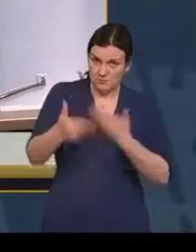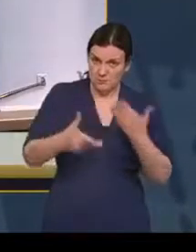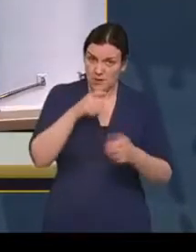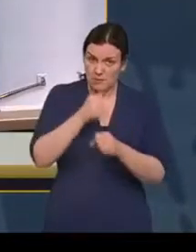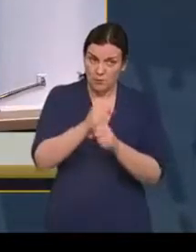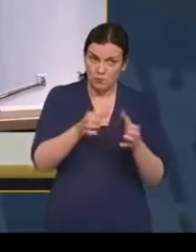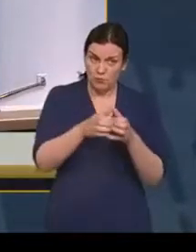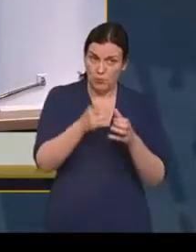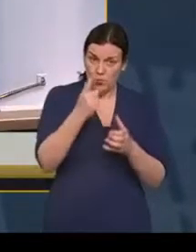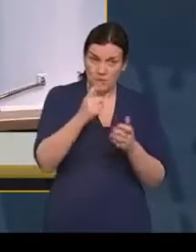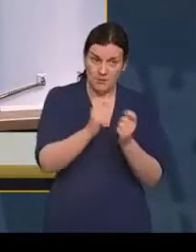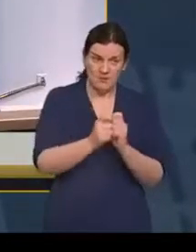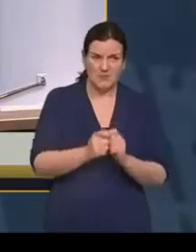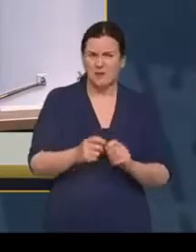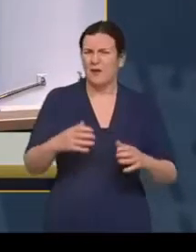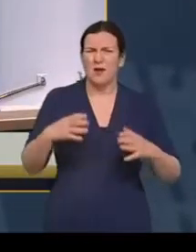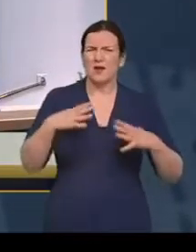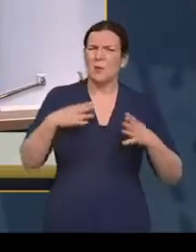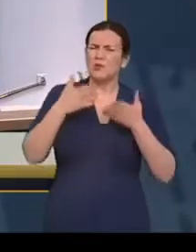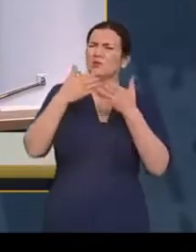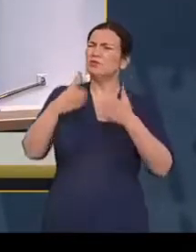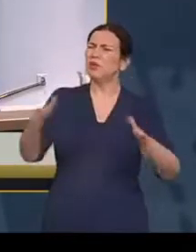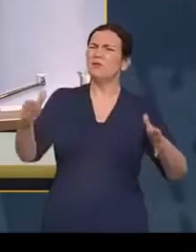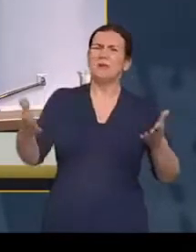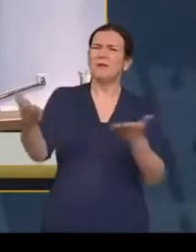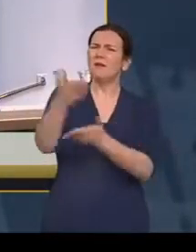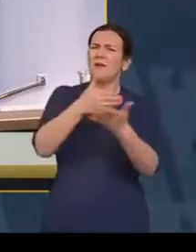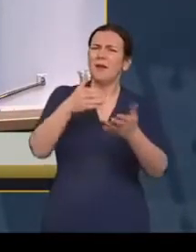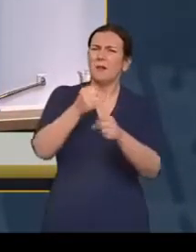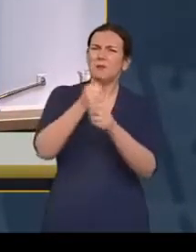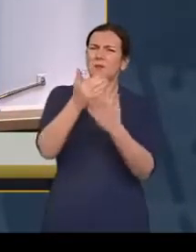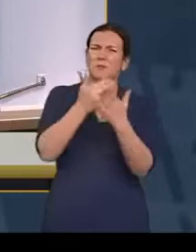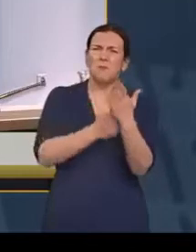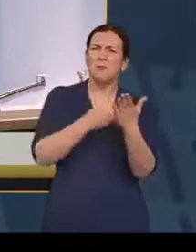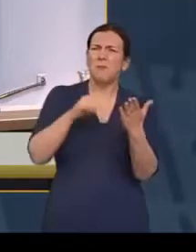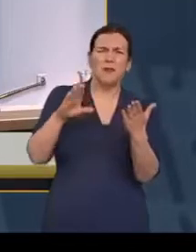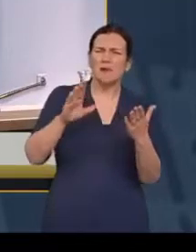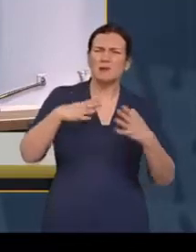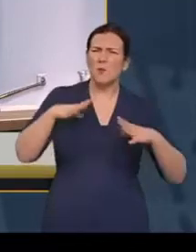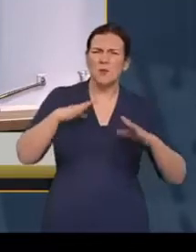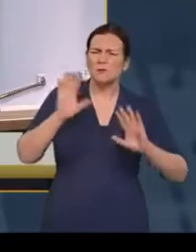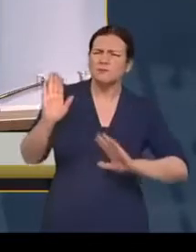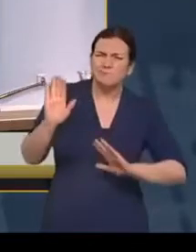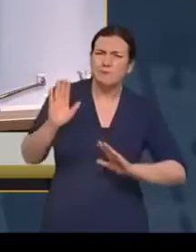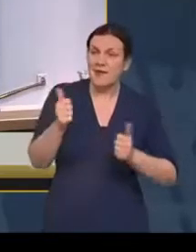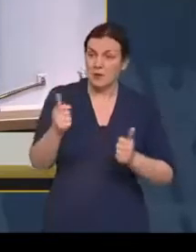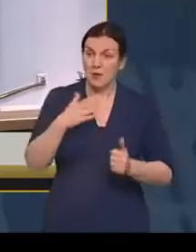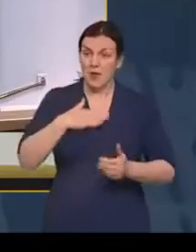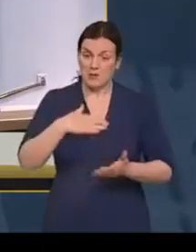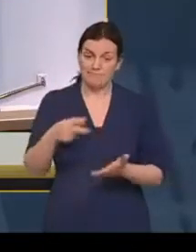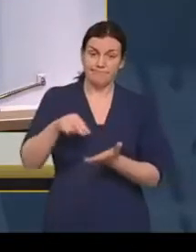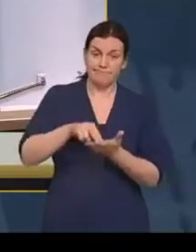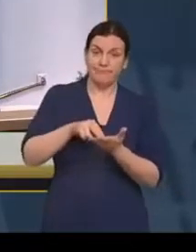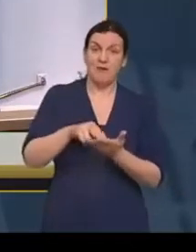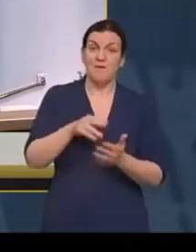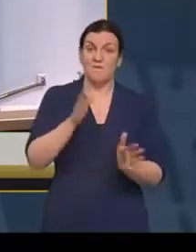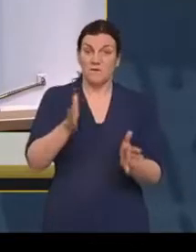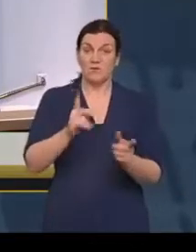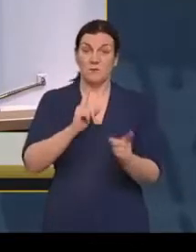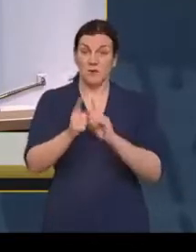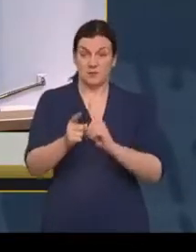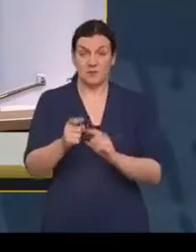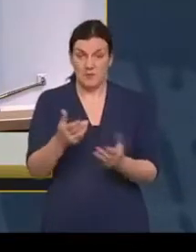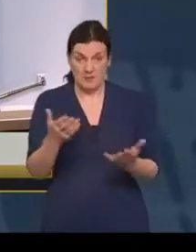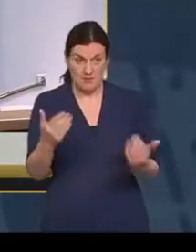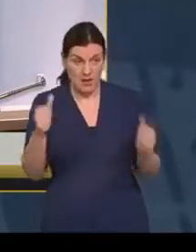Do you want to speak on the amendments of Group 1? No, I don't want general discussion of the bill. Anyone who wants to speak when the bill is passed,